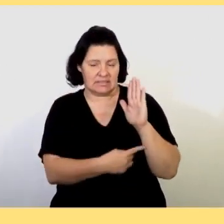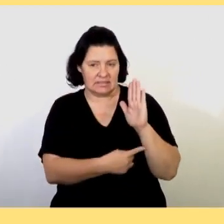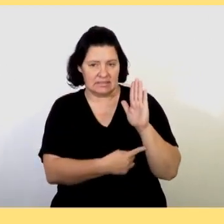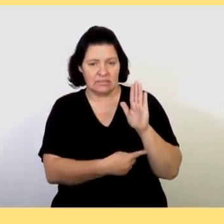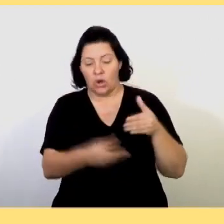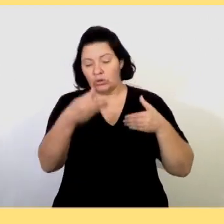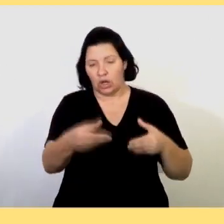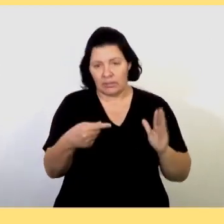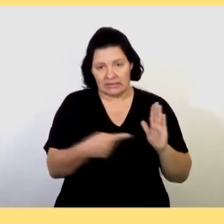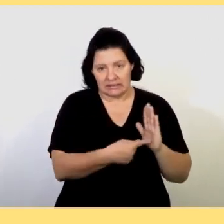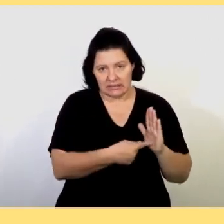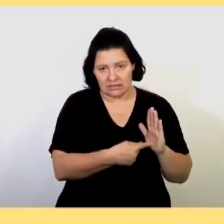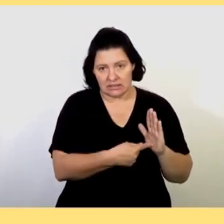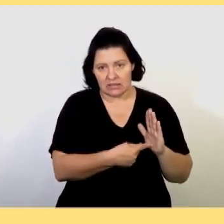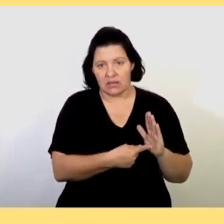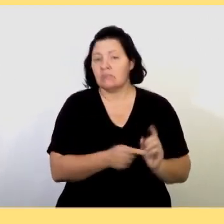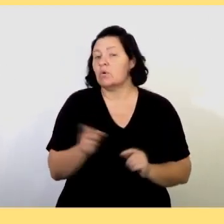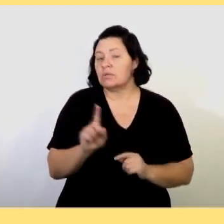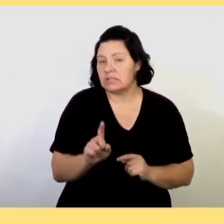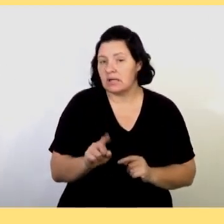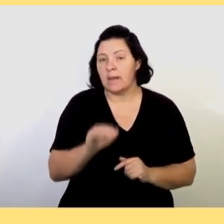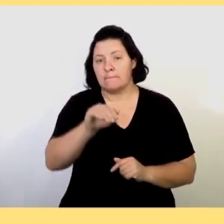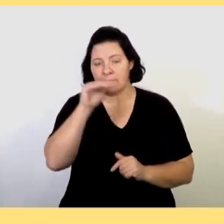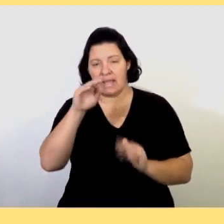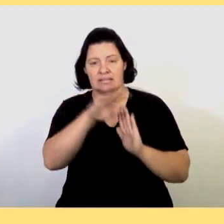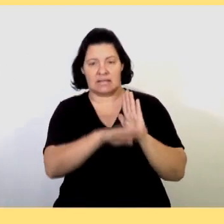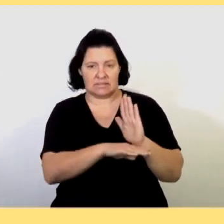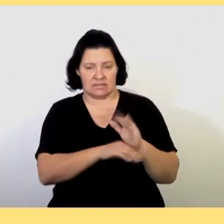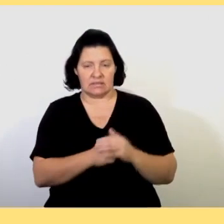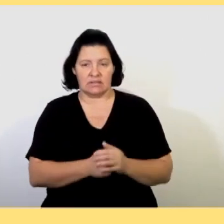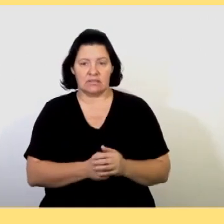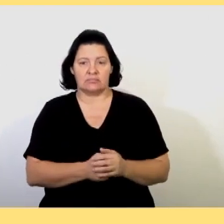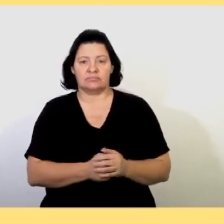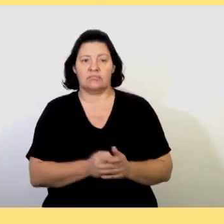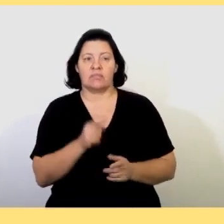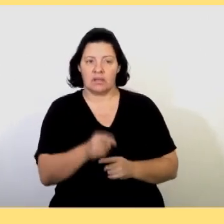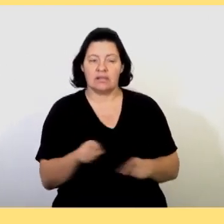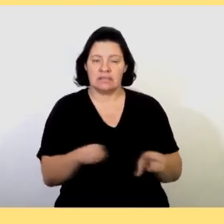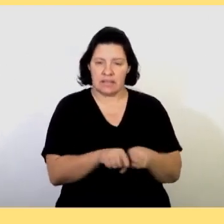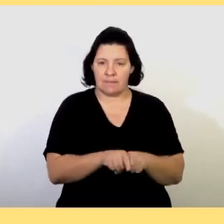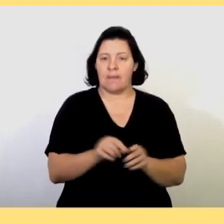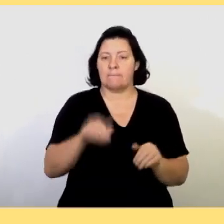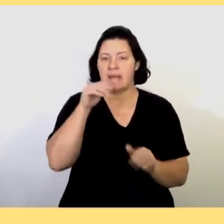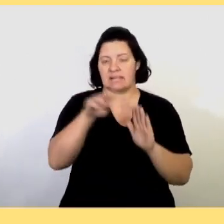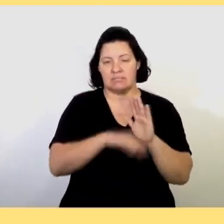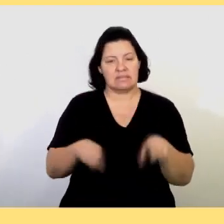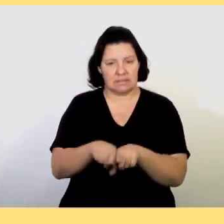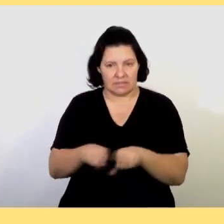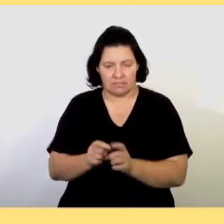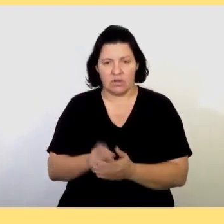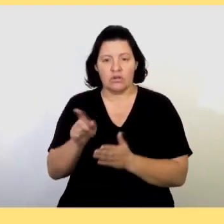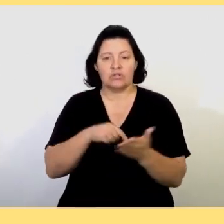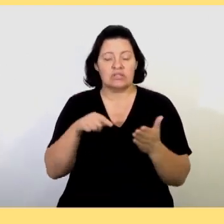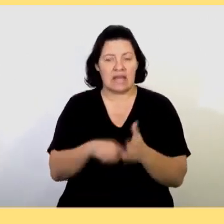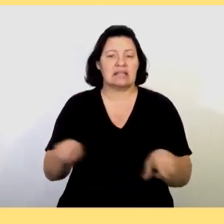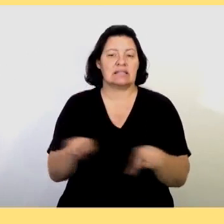statement. So our document here, remember, it's going to be the bank statement. Same as here, it's going to be the bank statement.